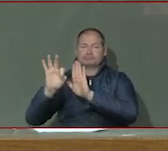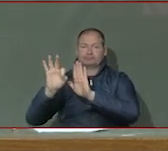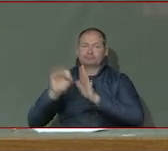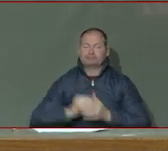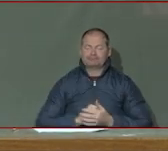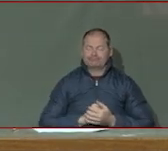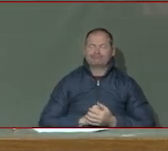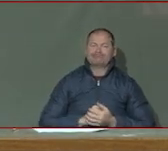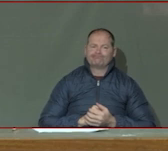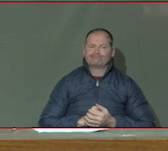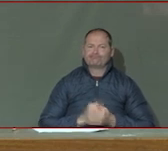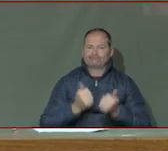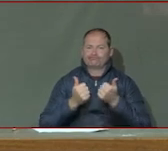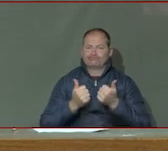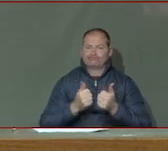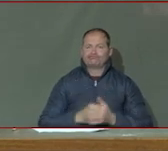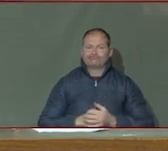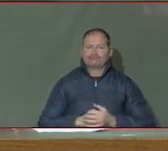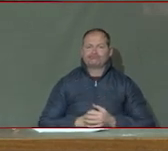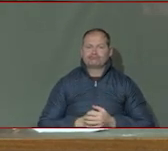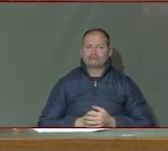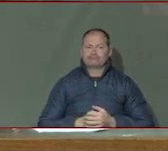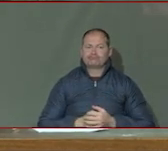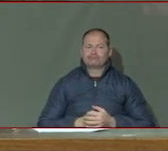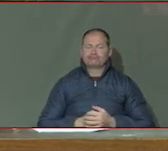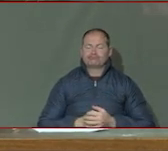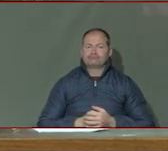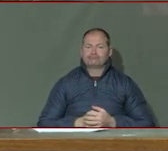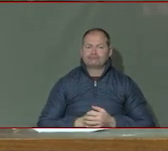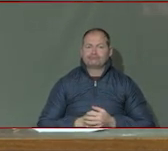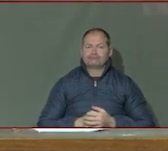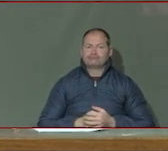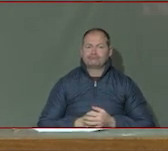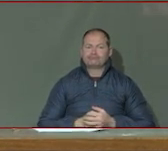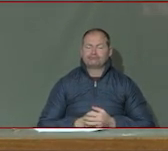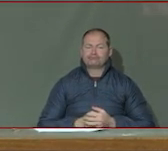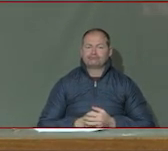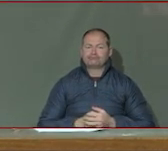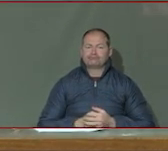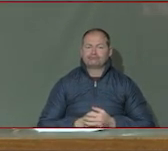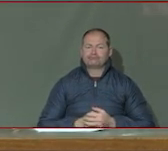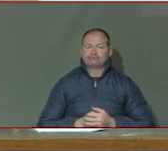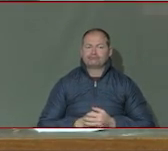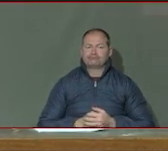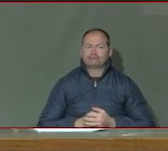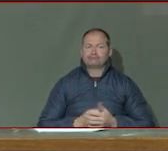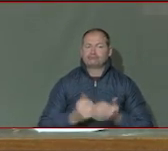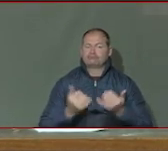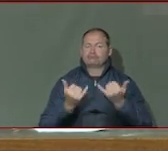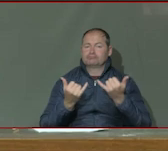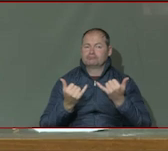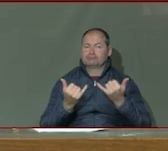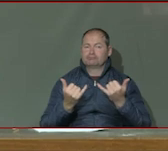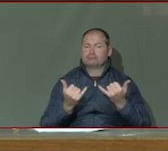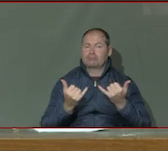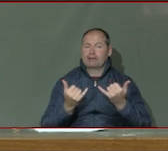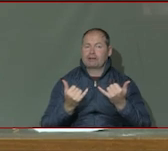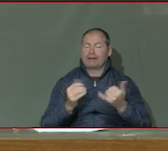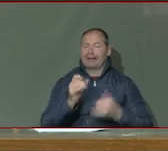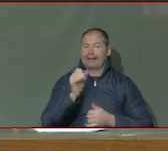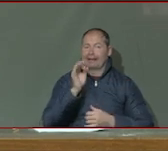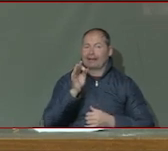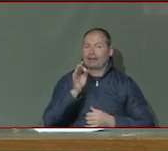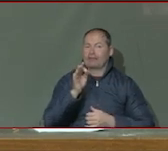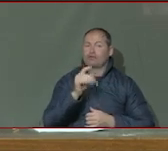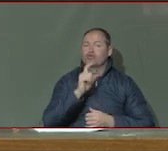clear? Right, for those of you, and I need to cater for the others that don't, if you do not use